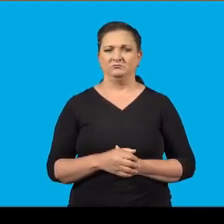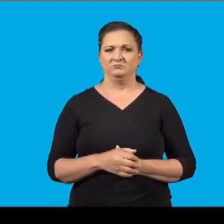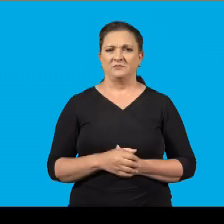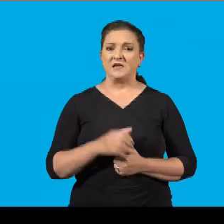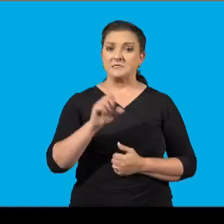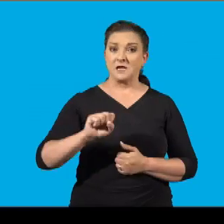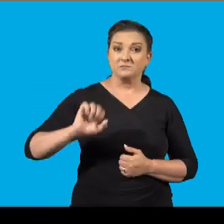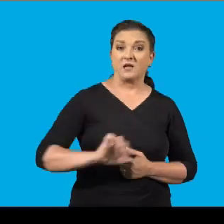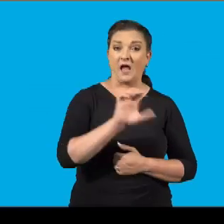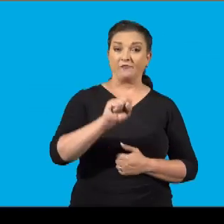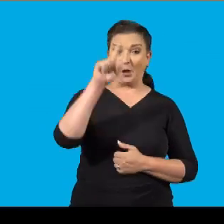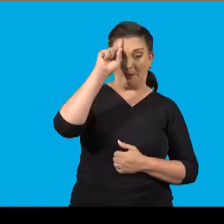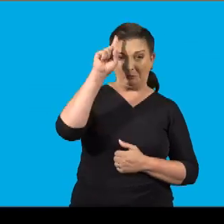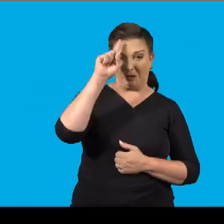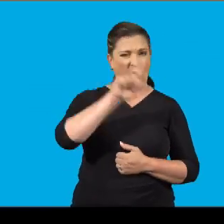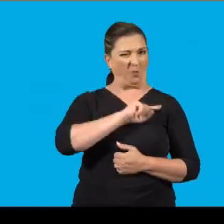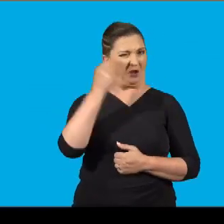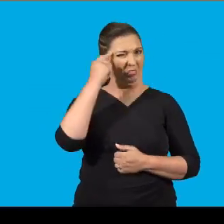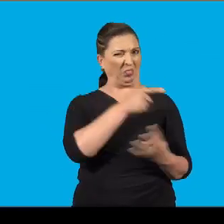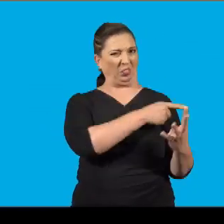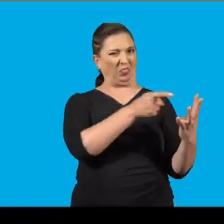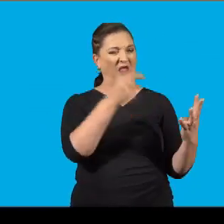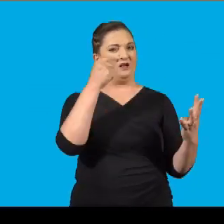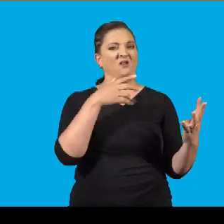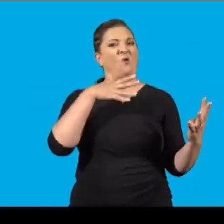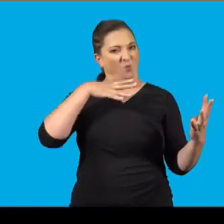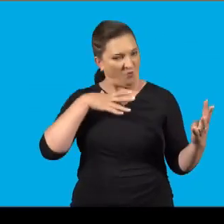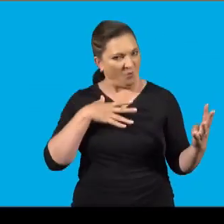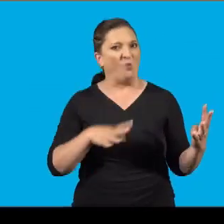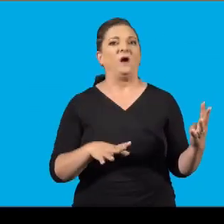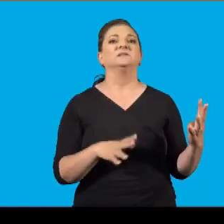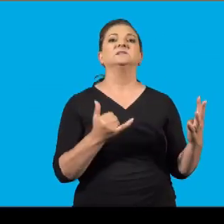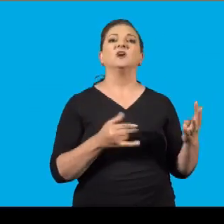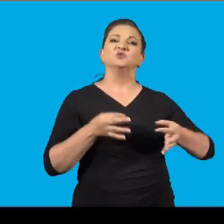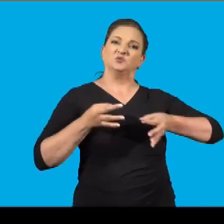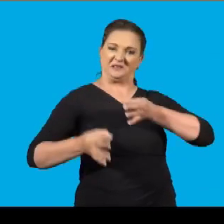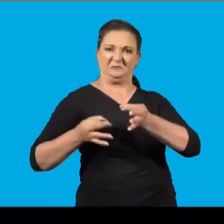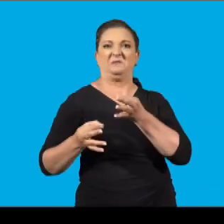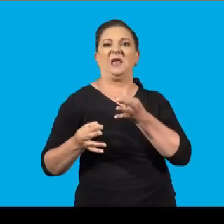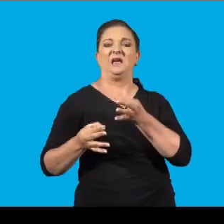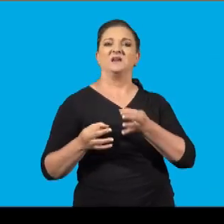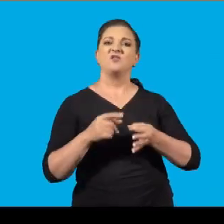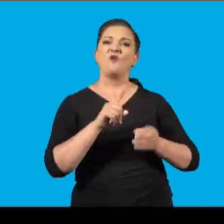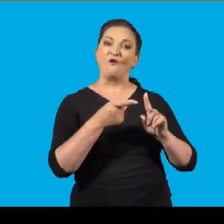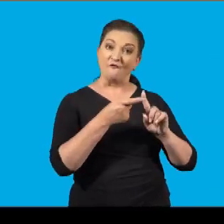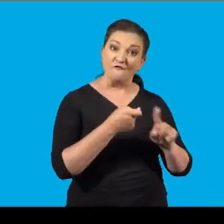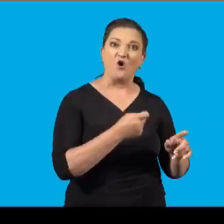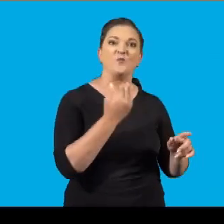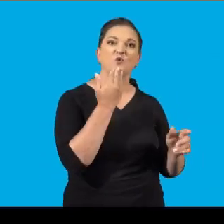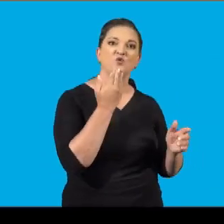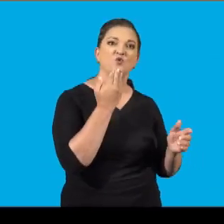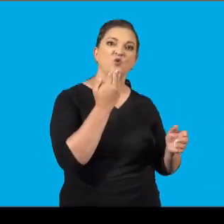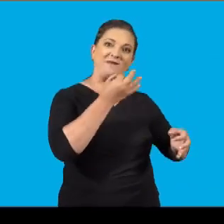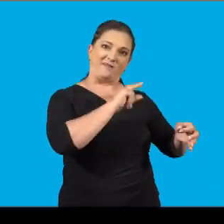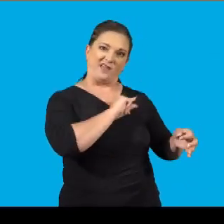Black South Africans demanded explanations from the perpetrators and not only disclosure by the National